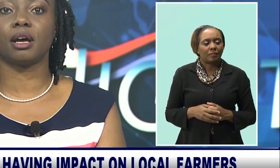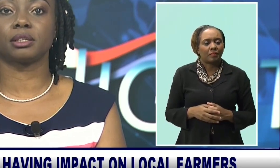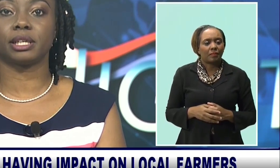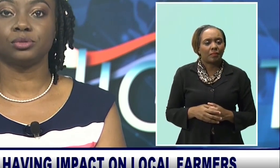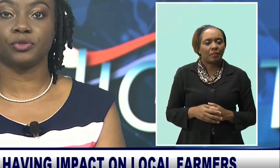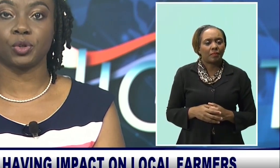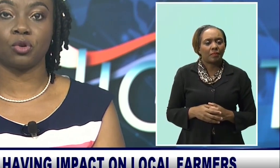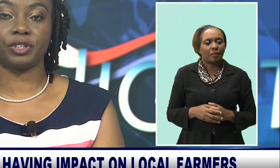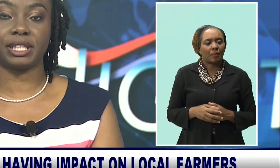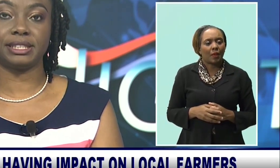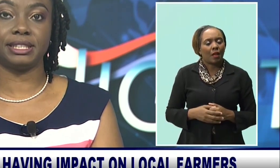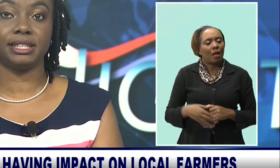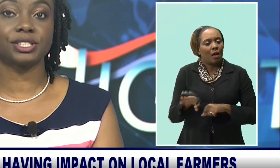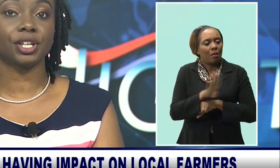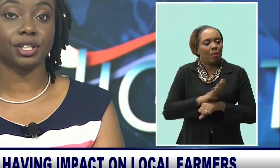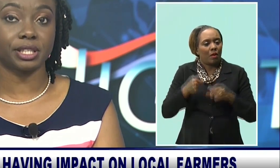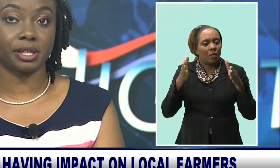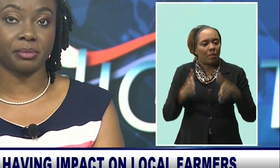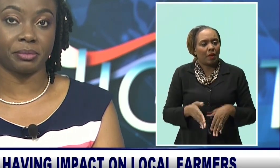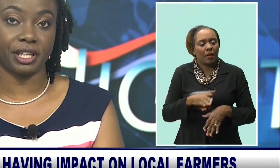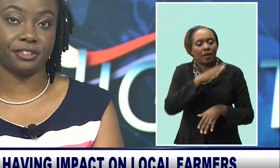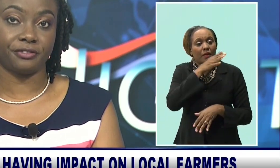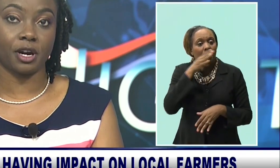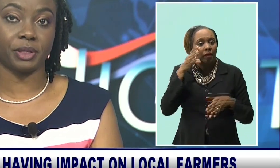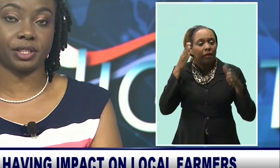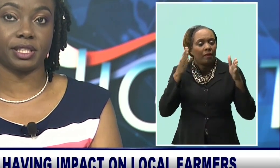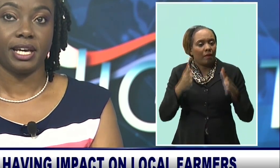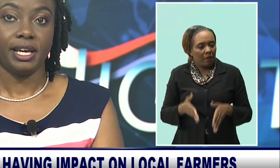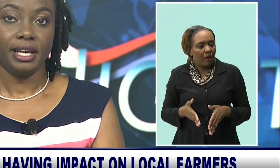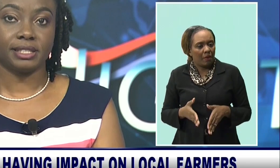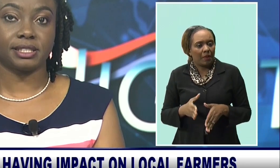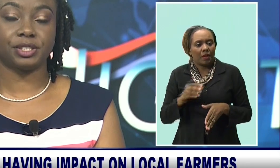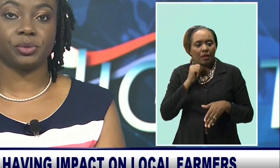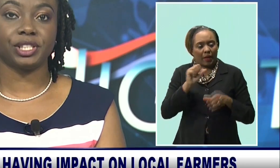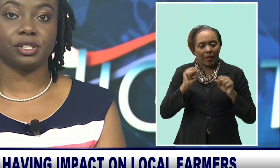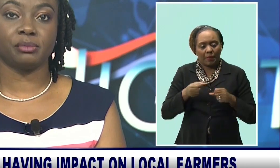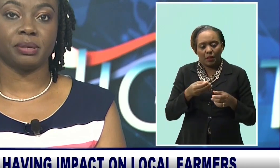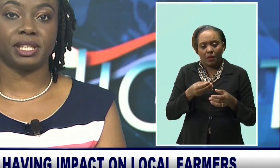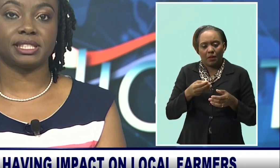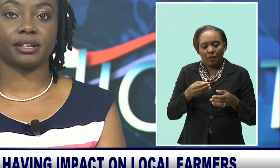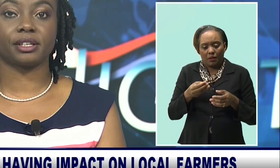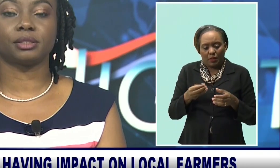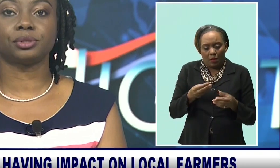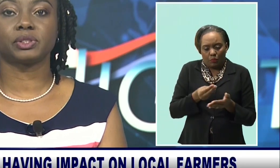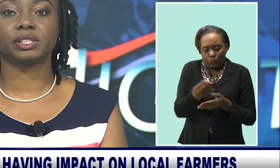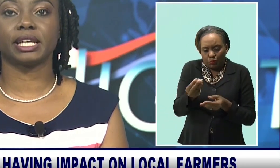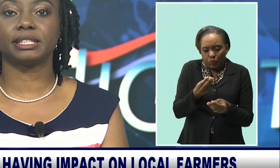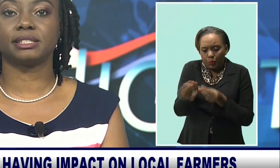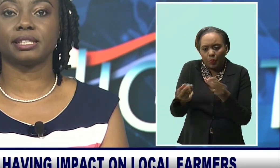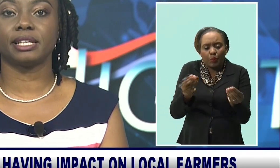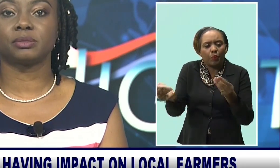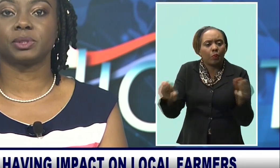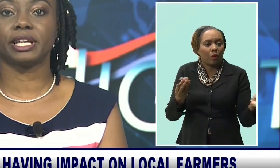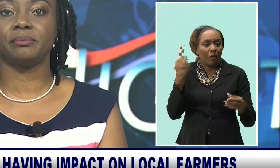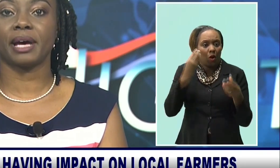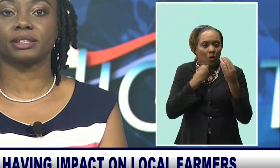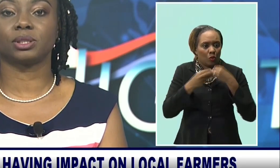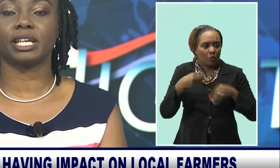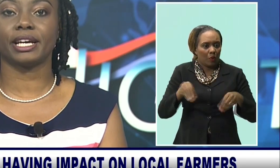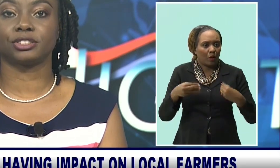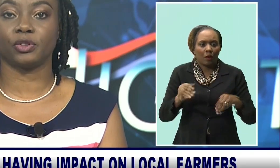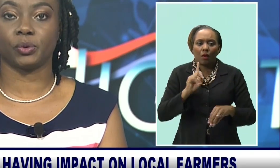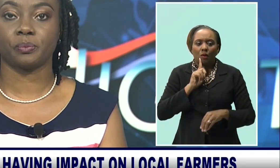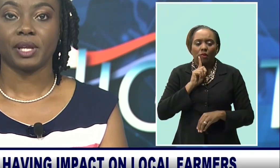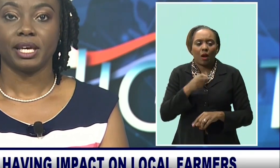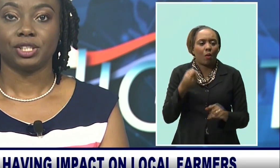the lockdown over COVID-19 is hurting Barbadian farmers. It's a situation the Barbados Agricultural Society says will impact